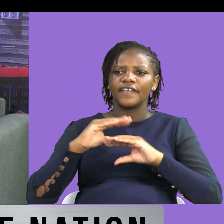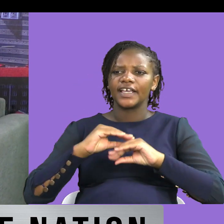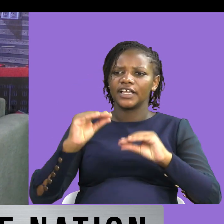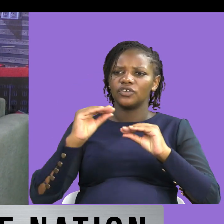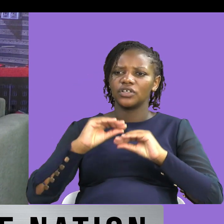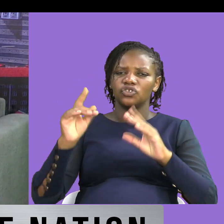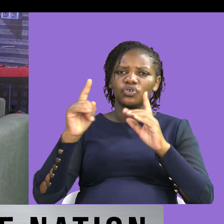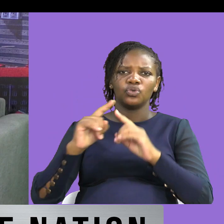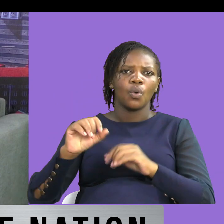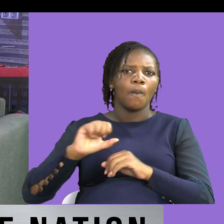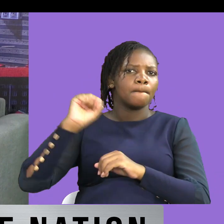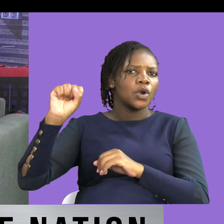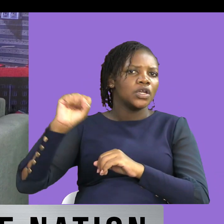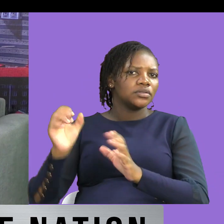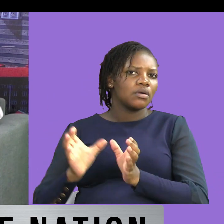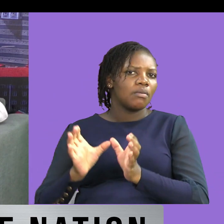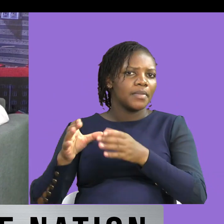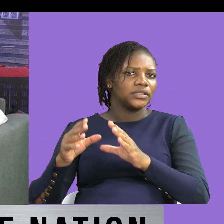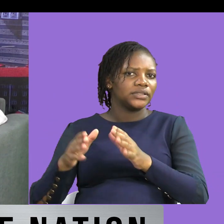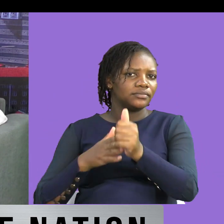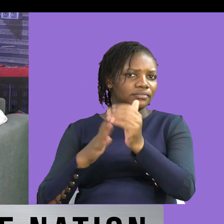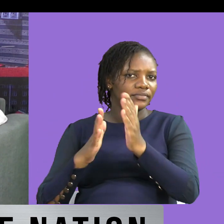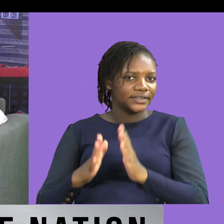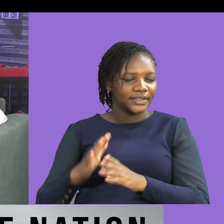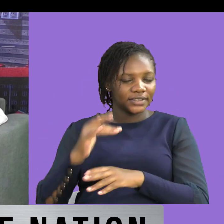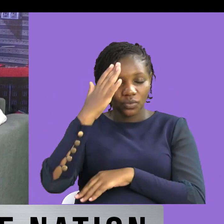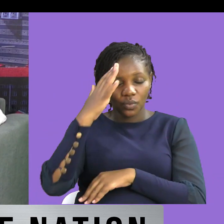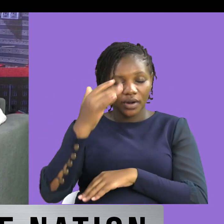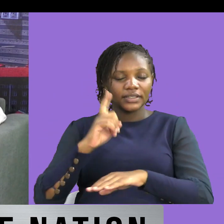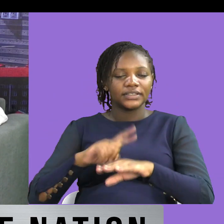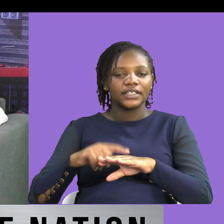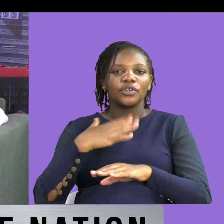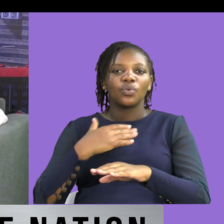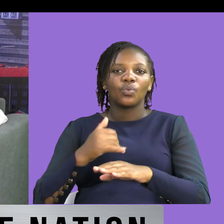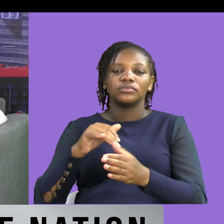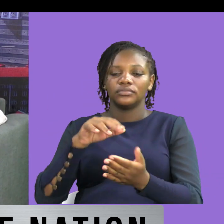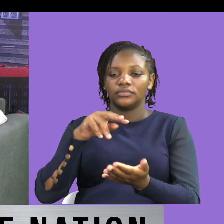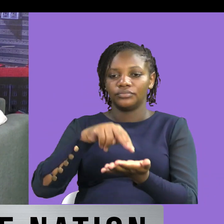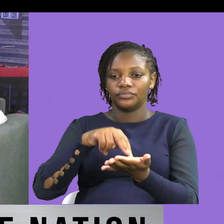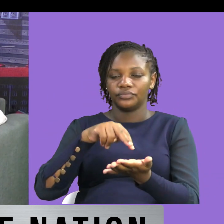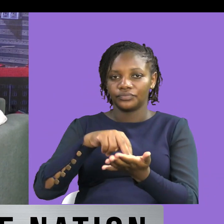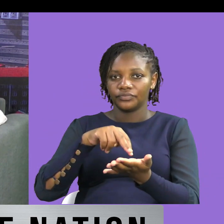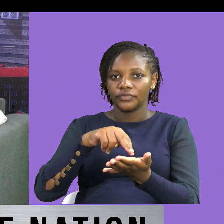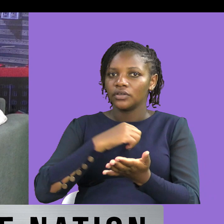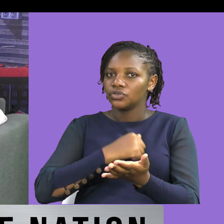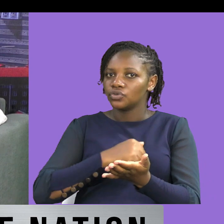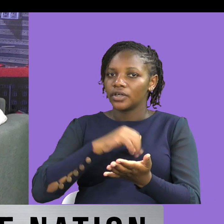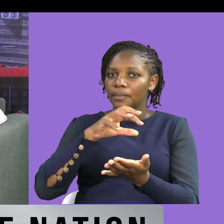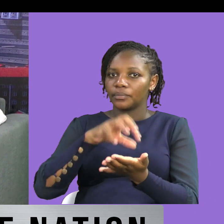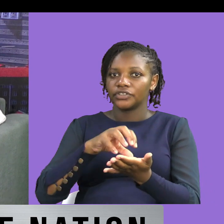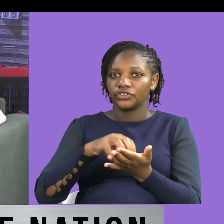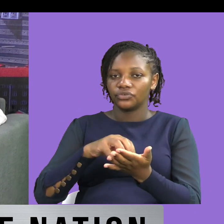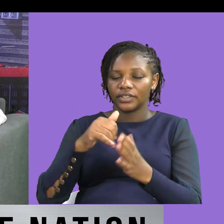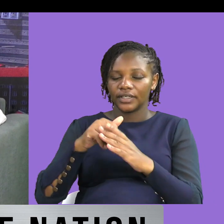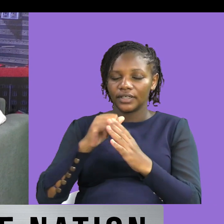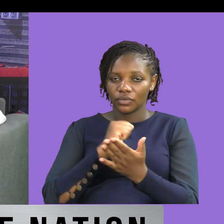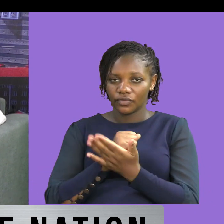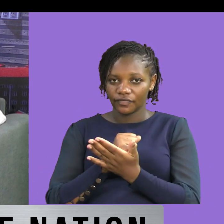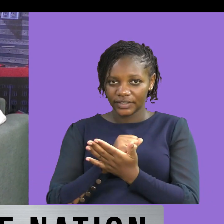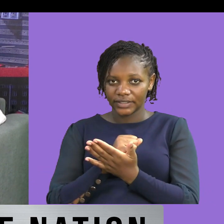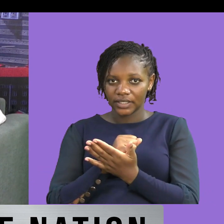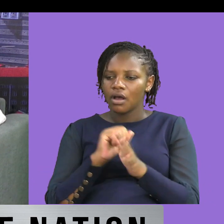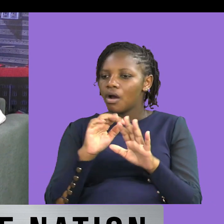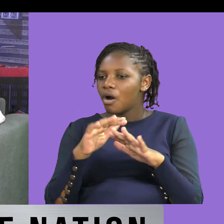political parties, leaders, and what have you. Because, Jonah, when you want to run for an office in a party, or even you want to run for